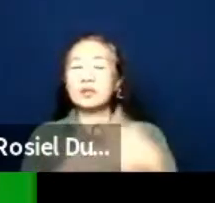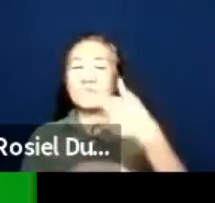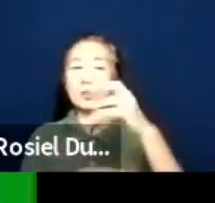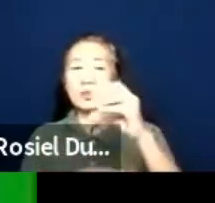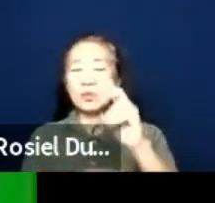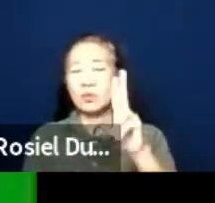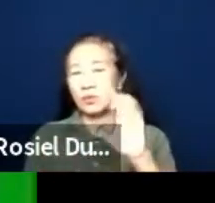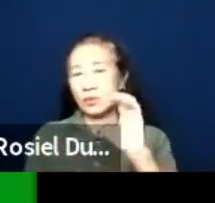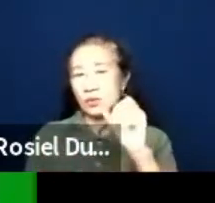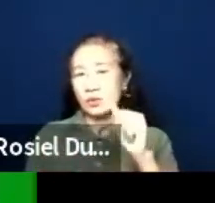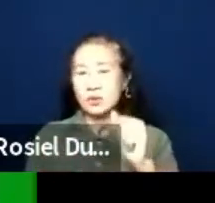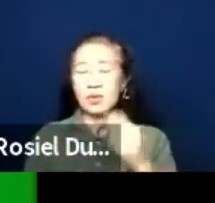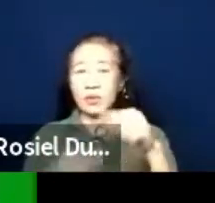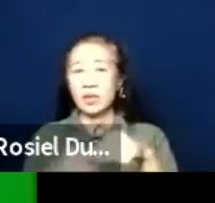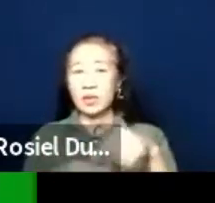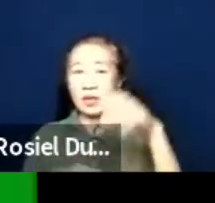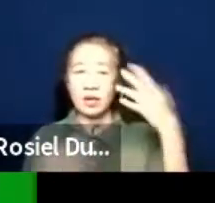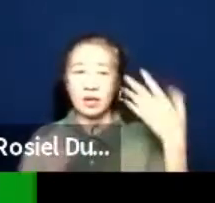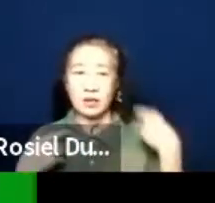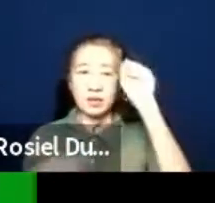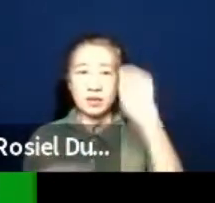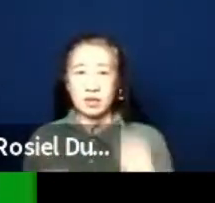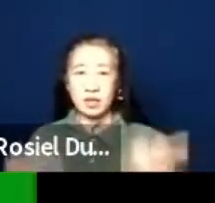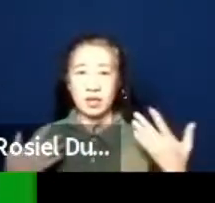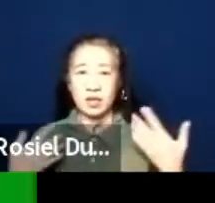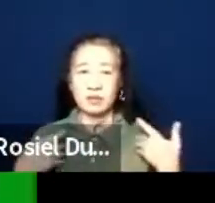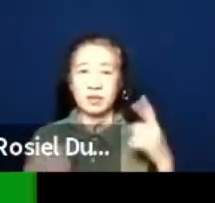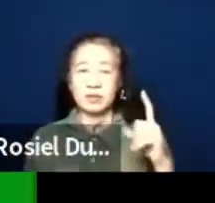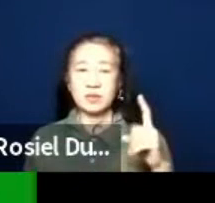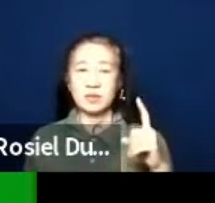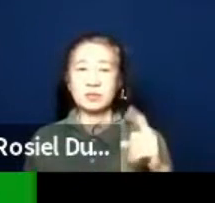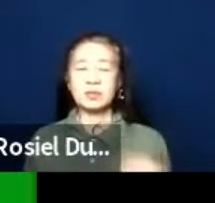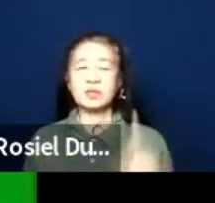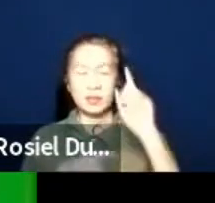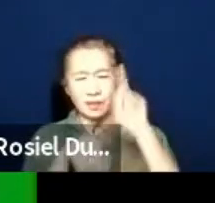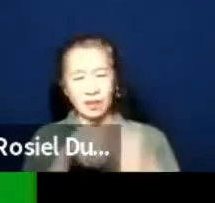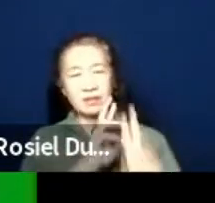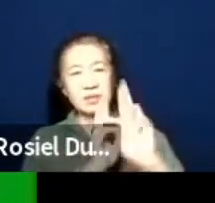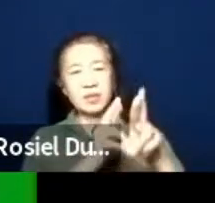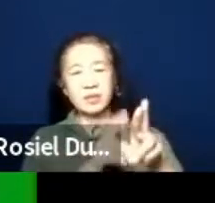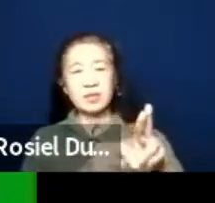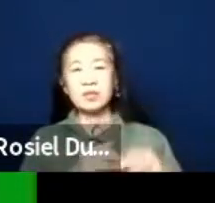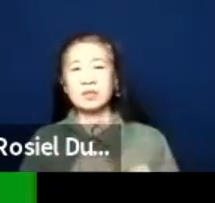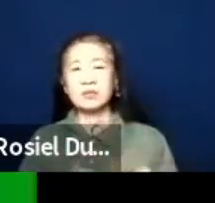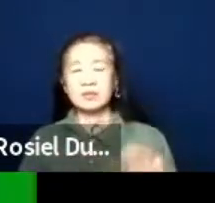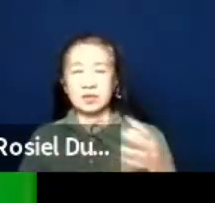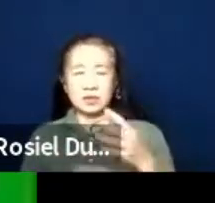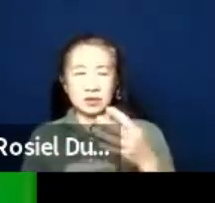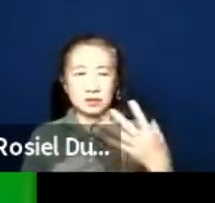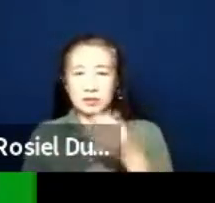When someone is having a seizure, you may find they have sudden loss of responsiveness, rigid body with arching